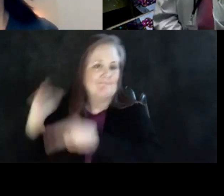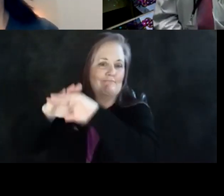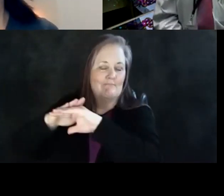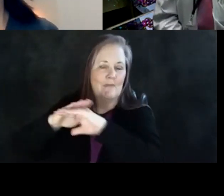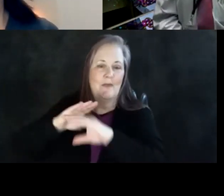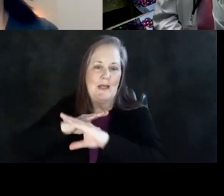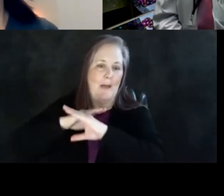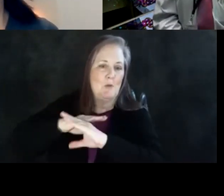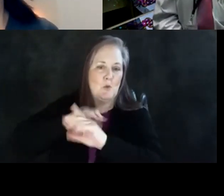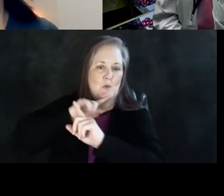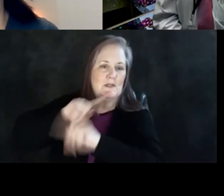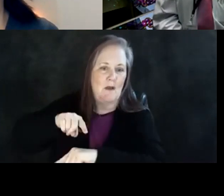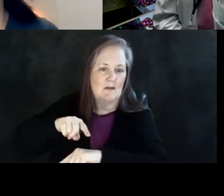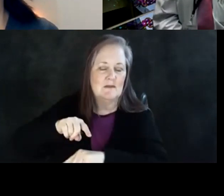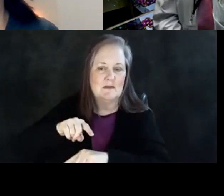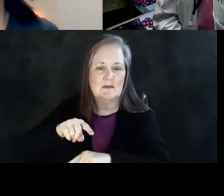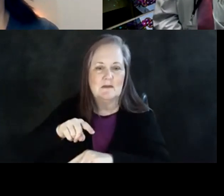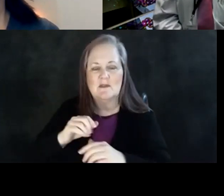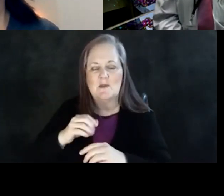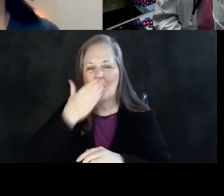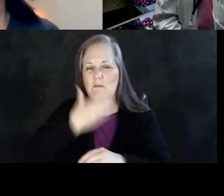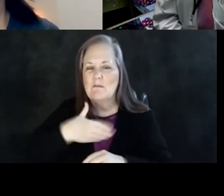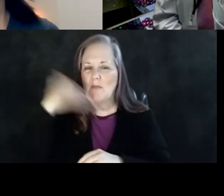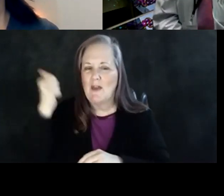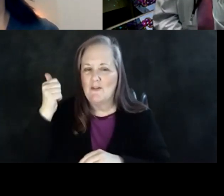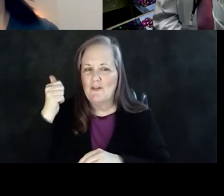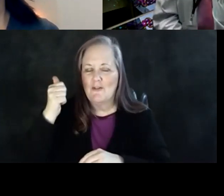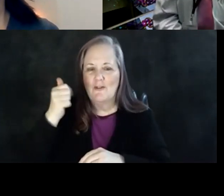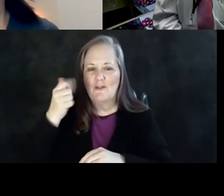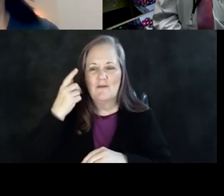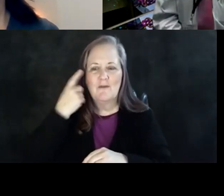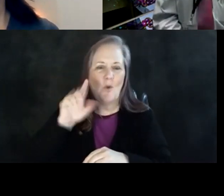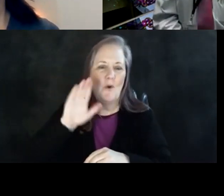and optimizes the protection.